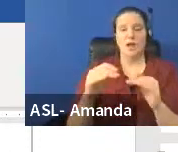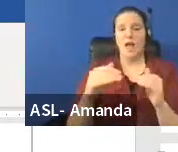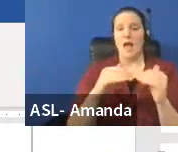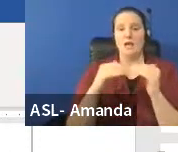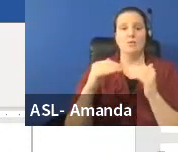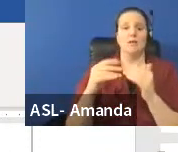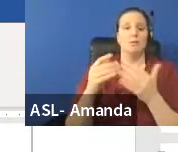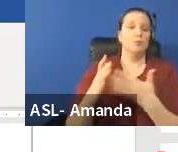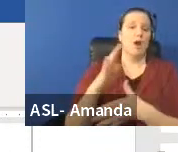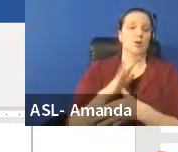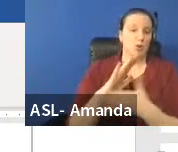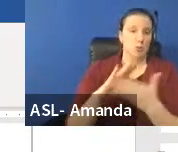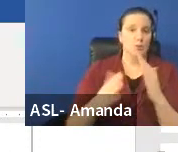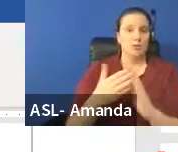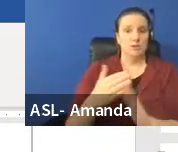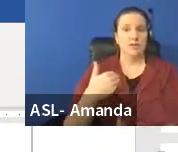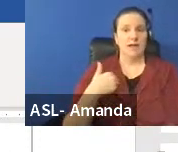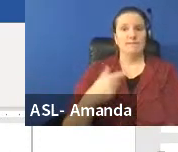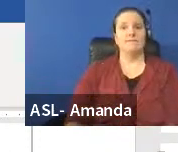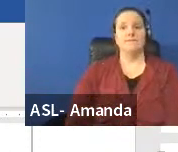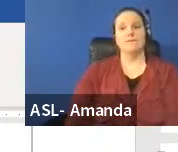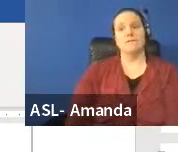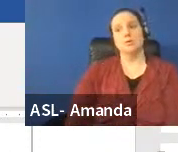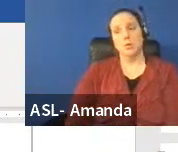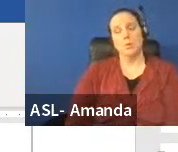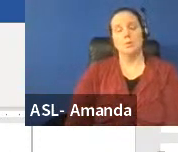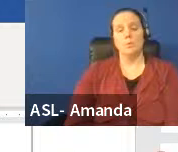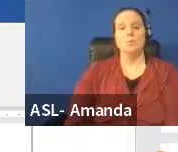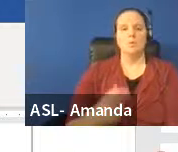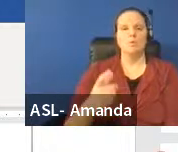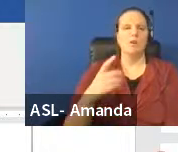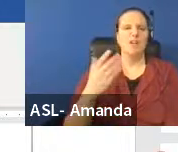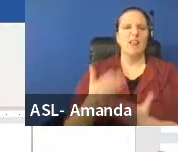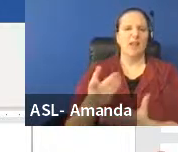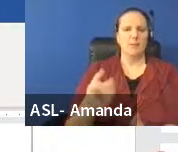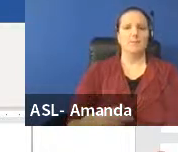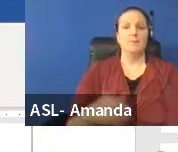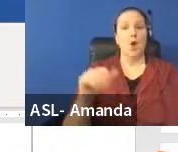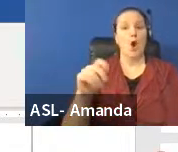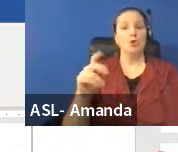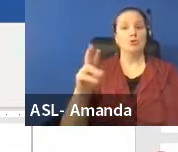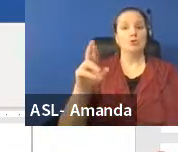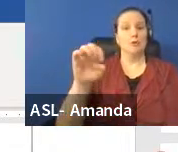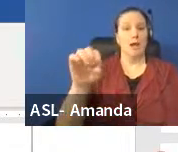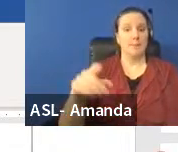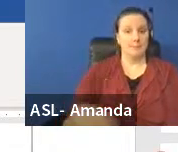priority communities. So we'll get there. Andre.